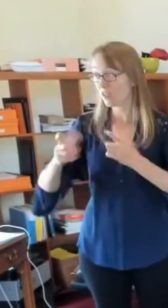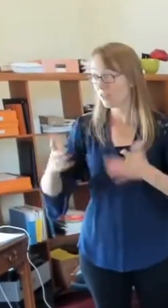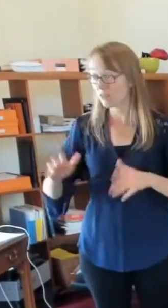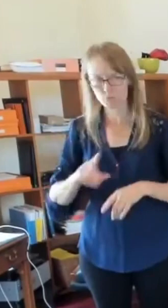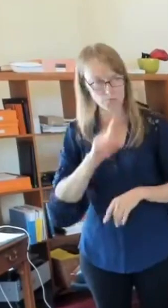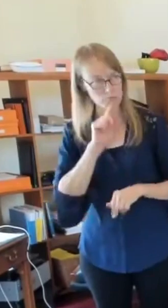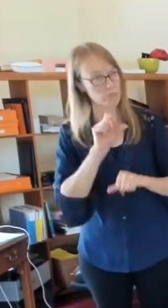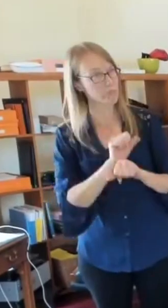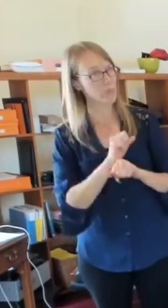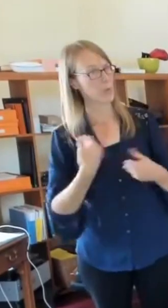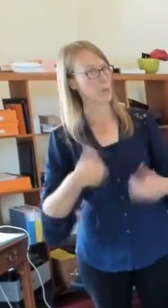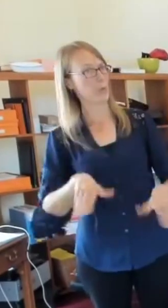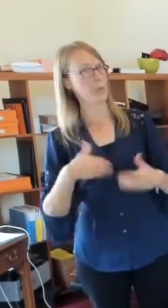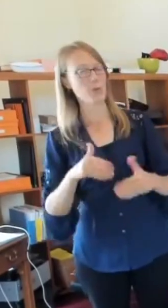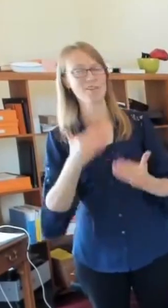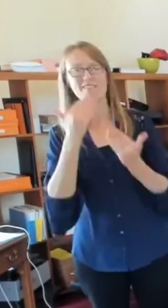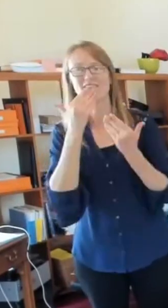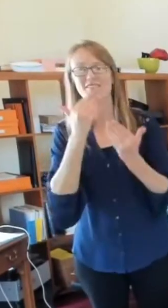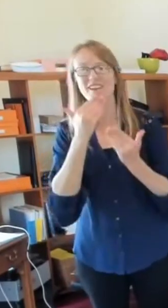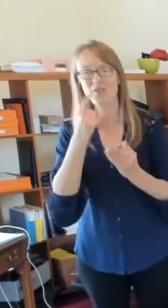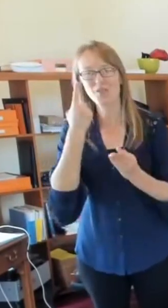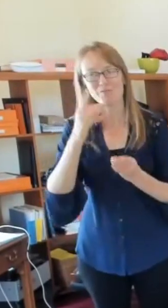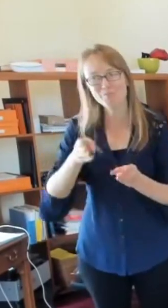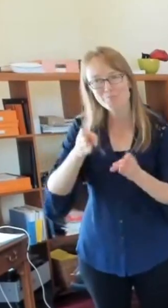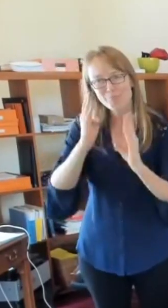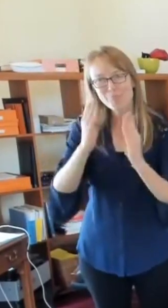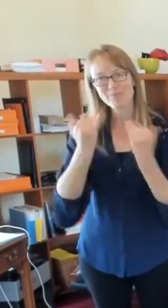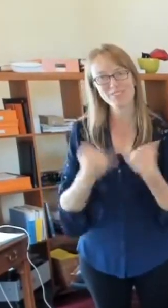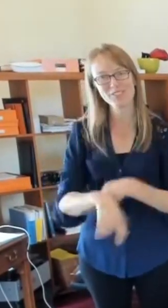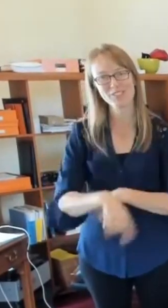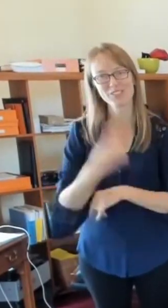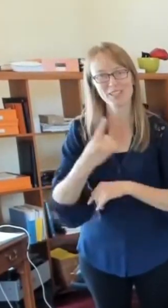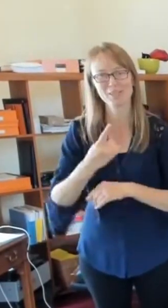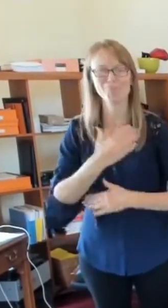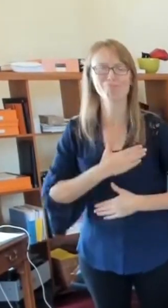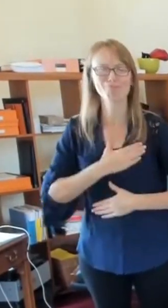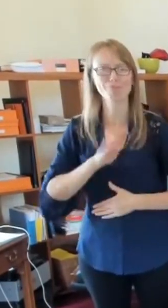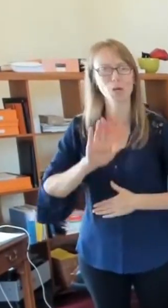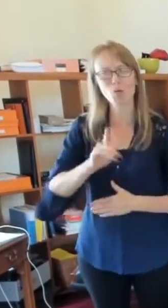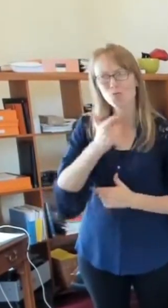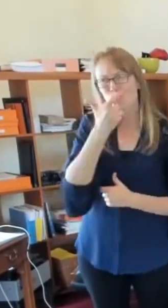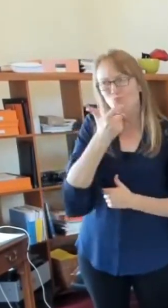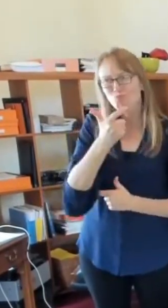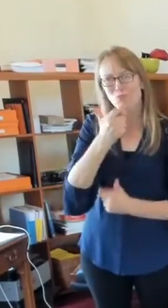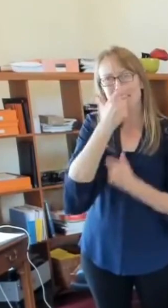all for being with us today. Appreciate your interest